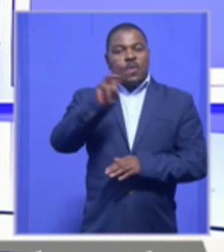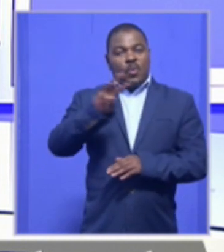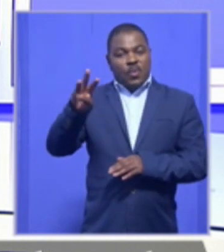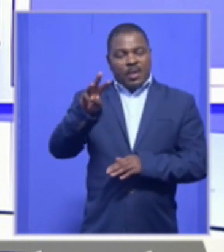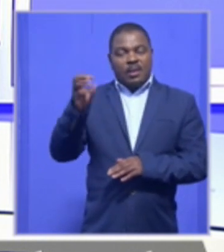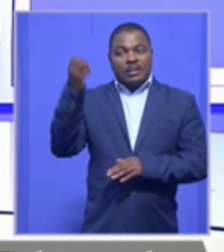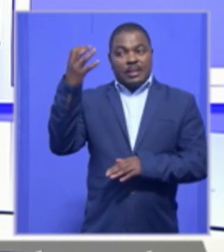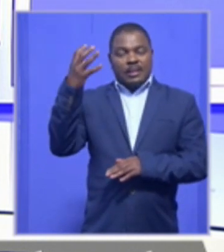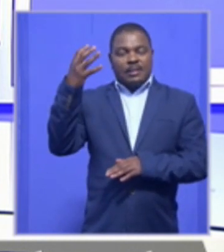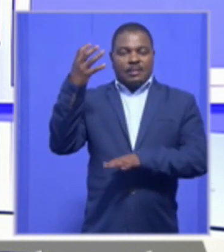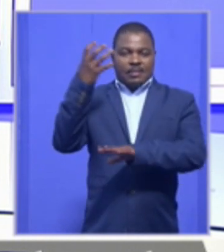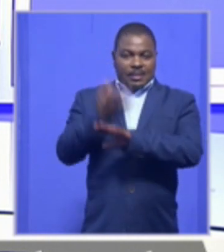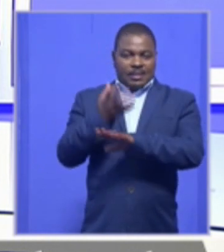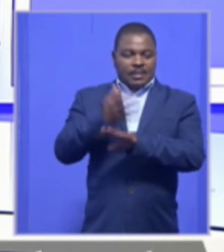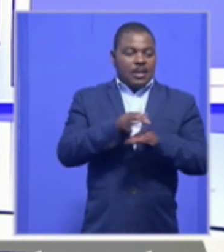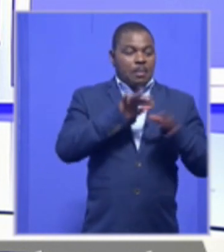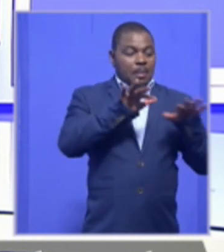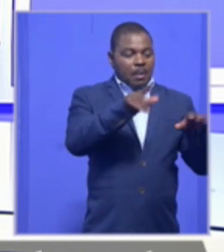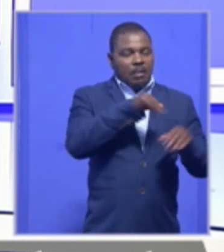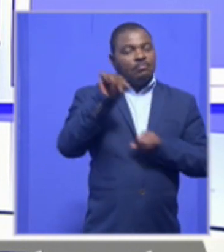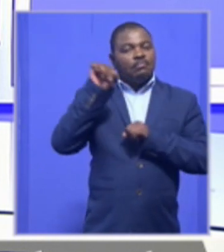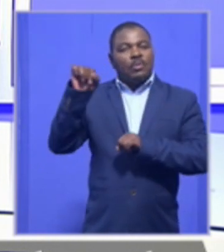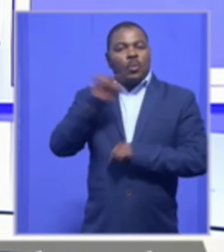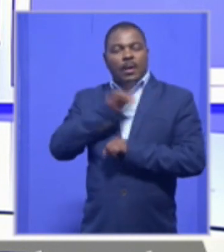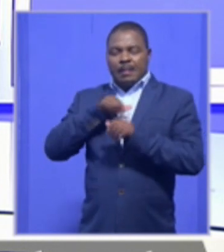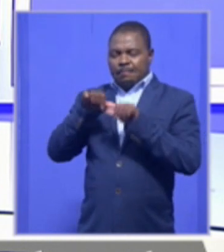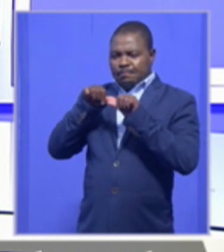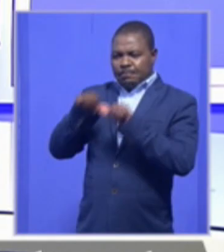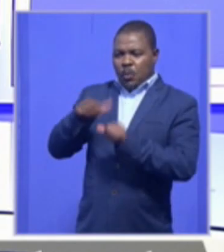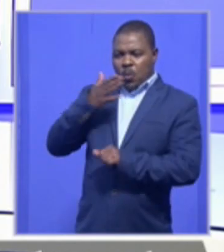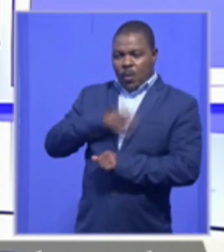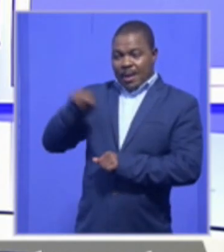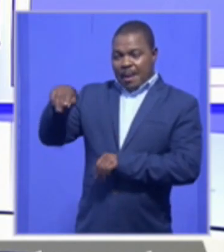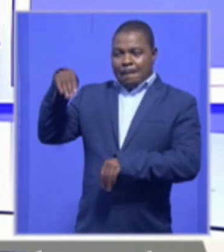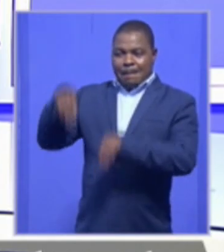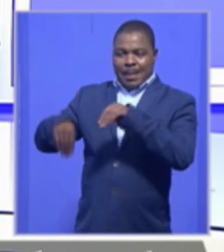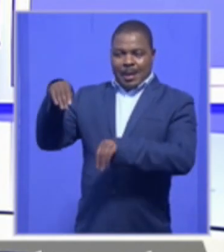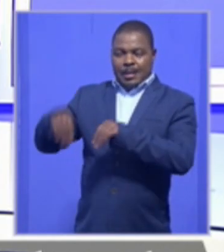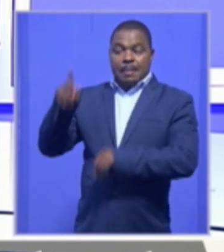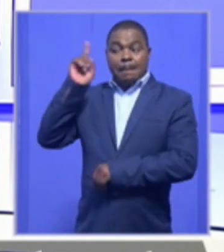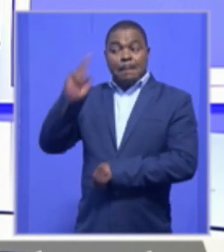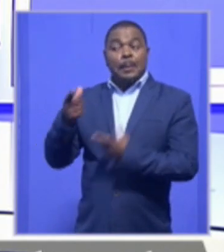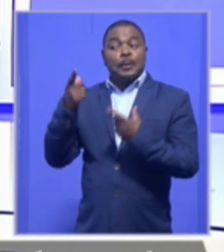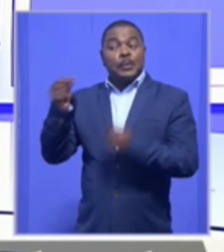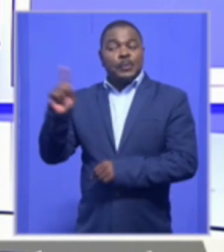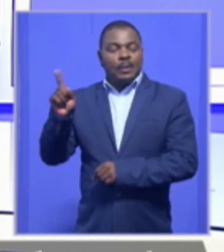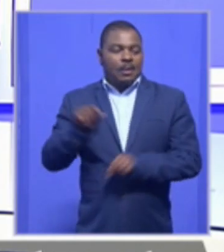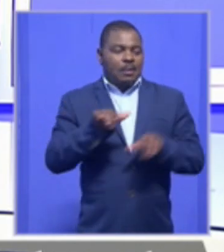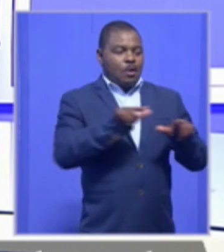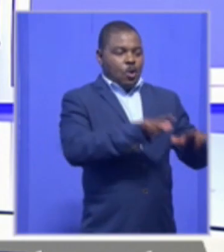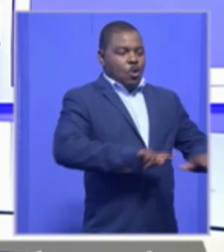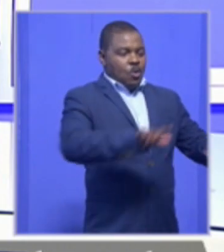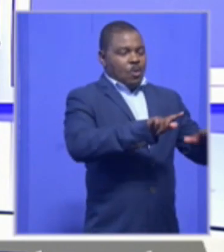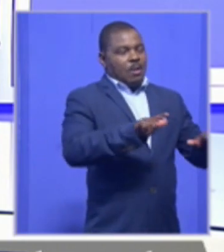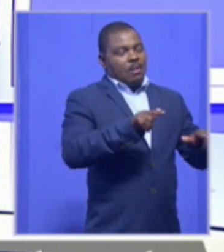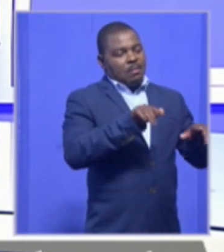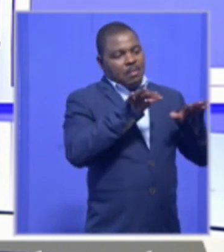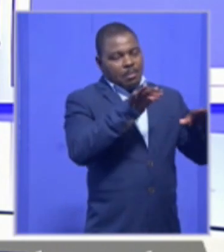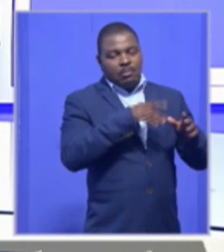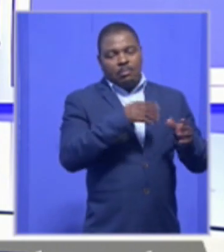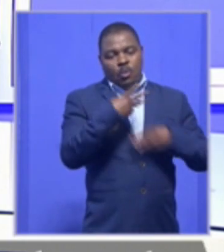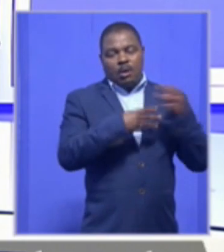ka maikemišetšo a go bea kgatelelo go dikgwebo tikologong yeo kudu moepo go ela hloko taba ya go thola bana ba mobu le go bjala